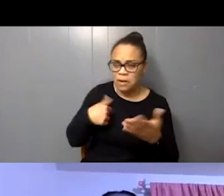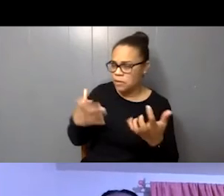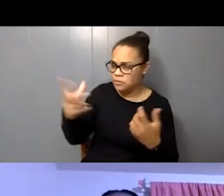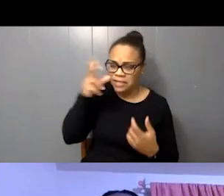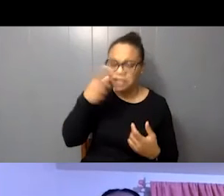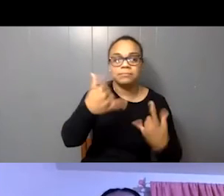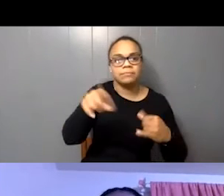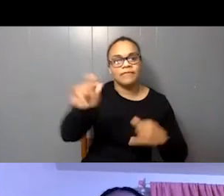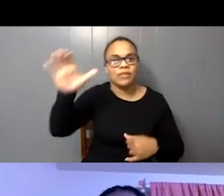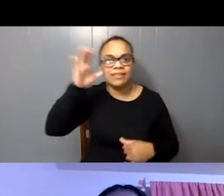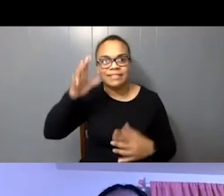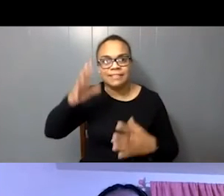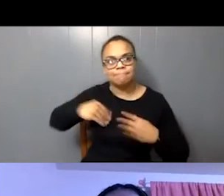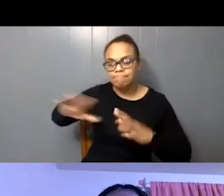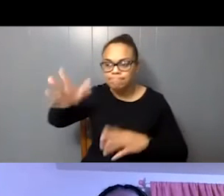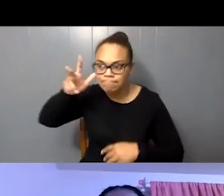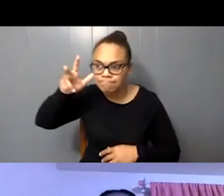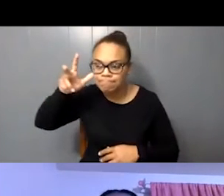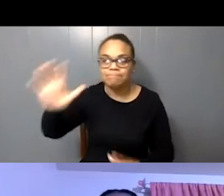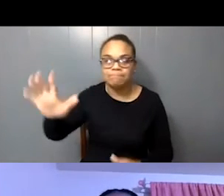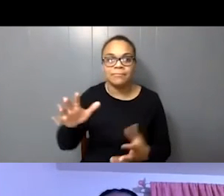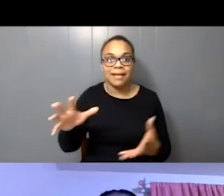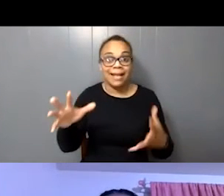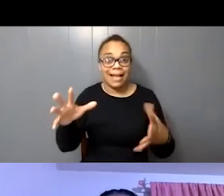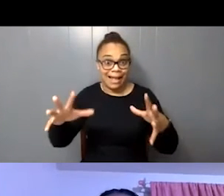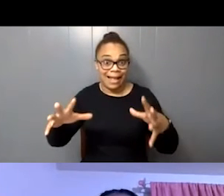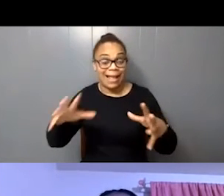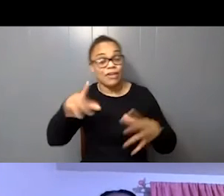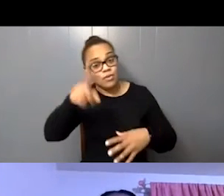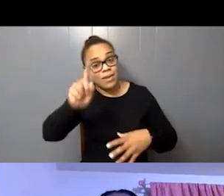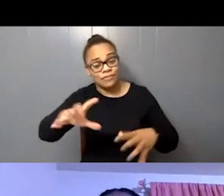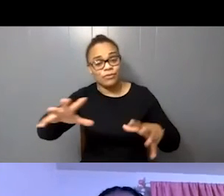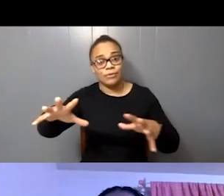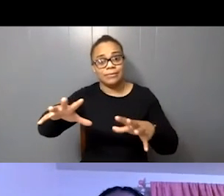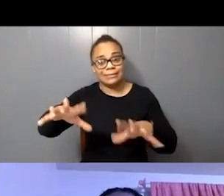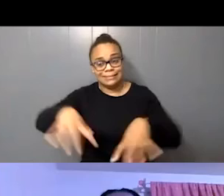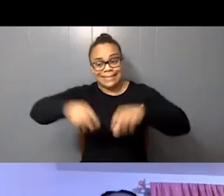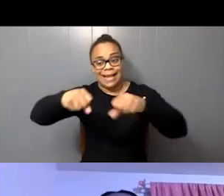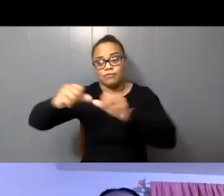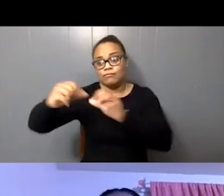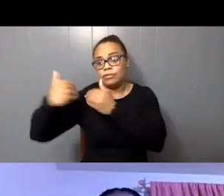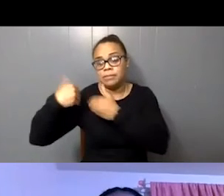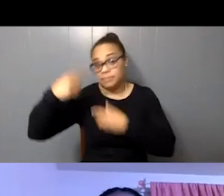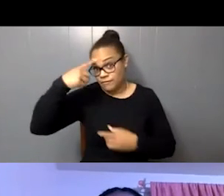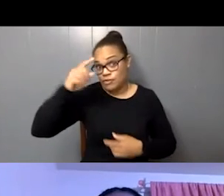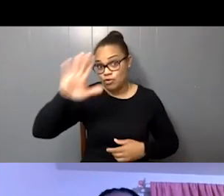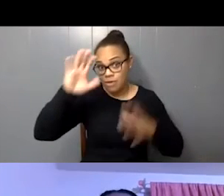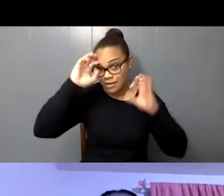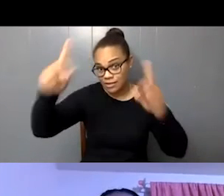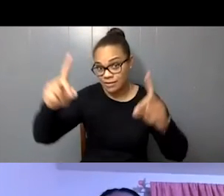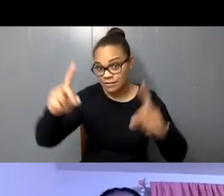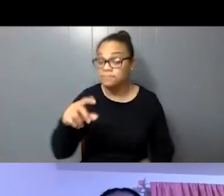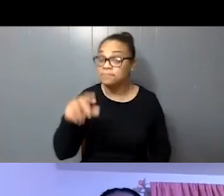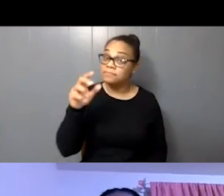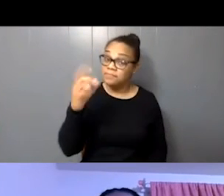Take ownership of your own education. Yes, this is most definitely teaching you how to become a better ally. But if you really want to be a better ally, make